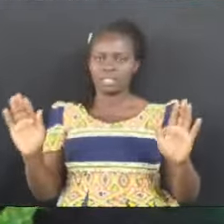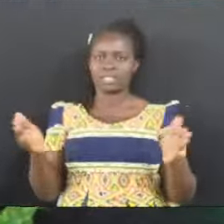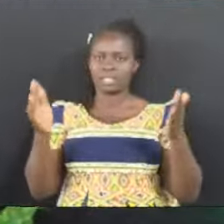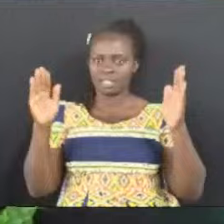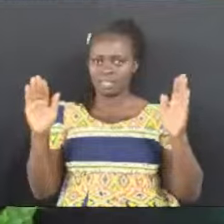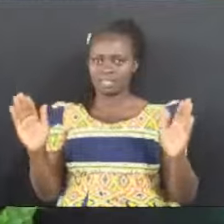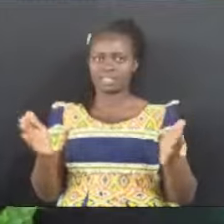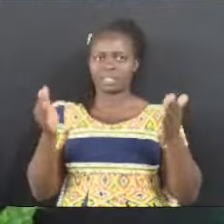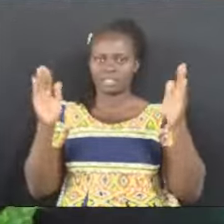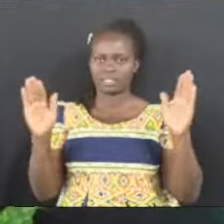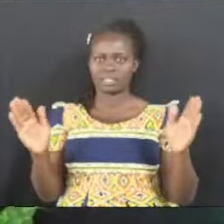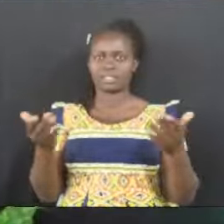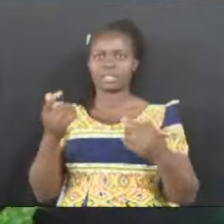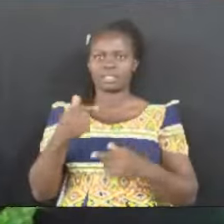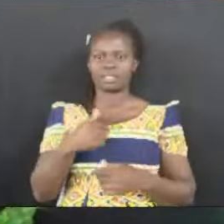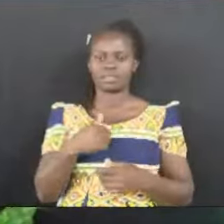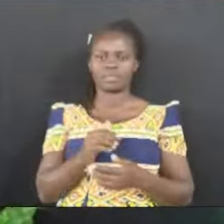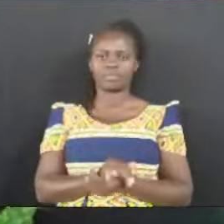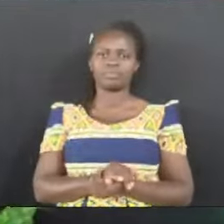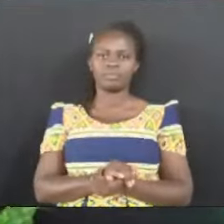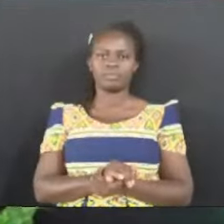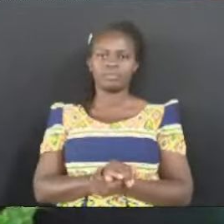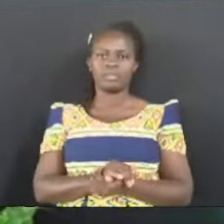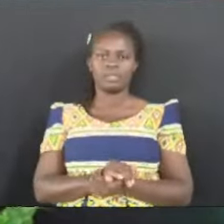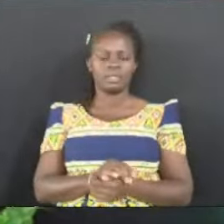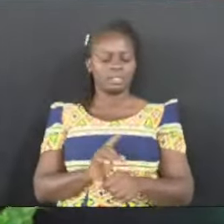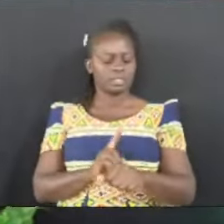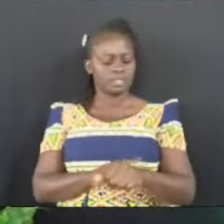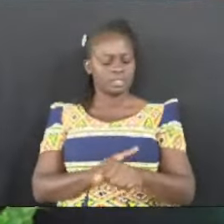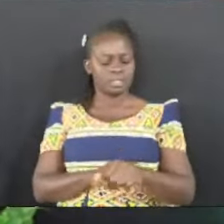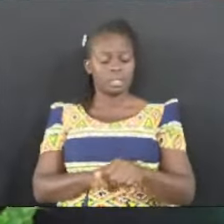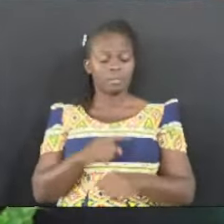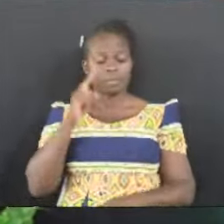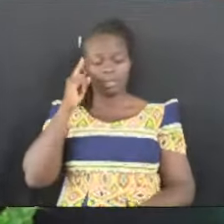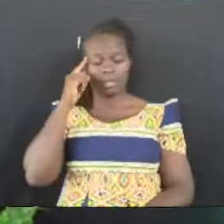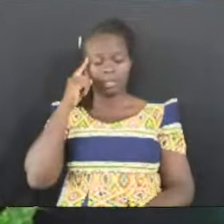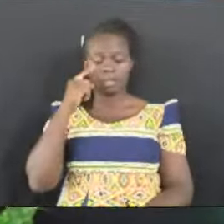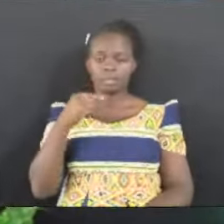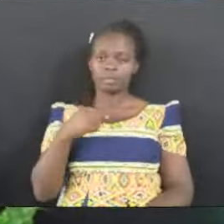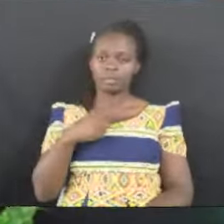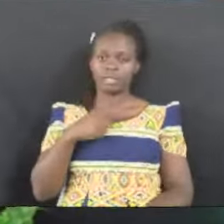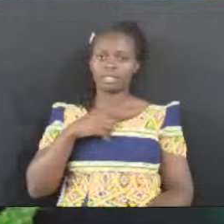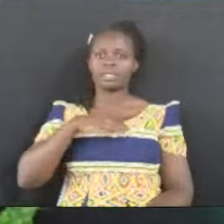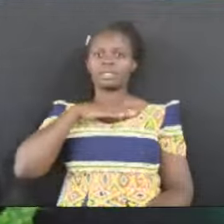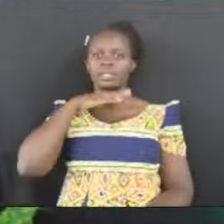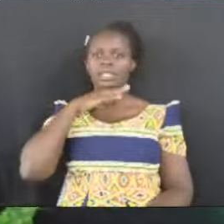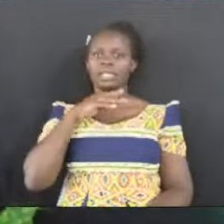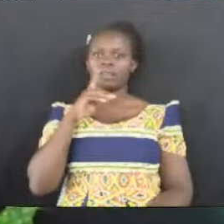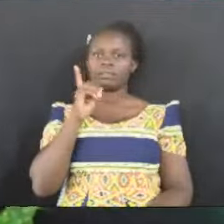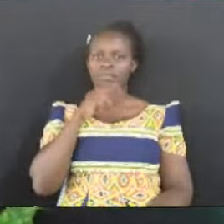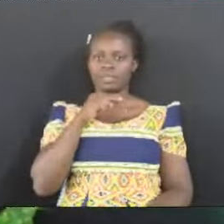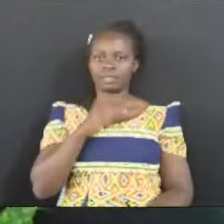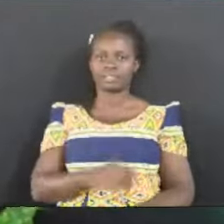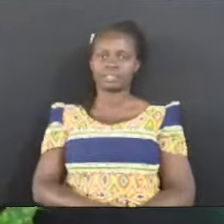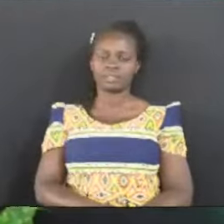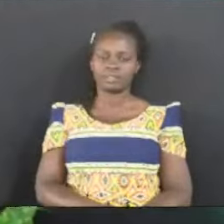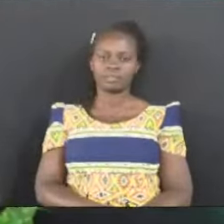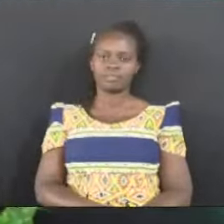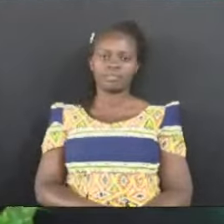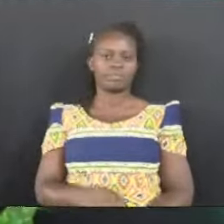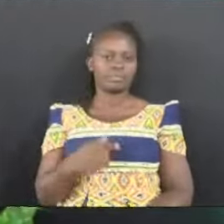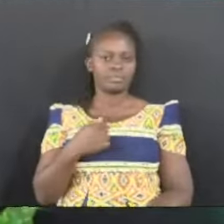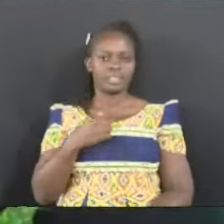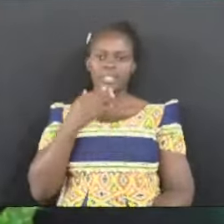me when I was about to die. So I am just grateful that